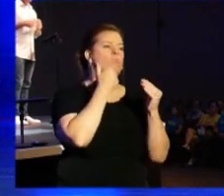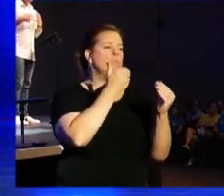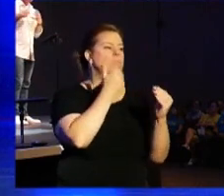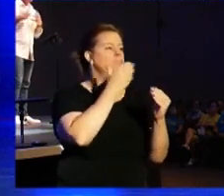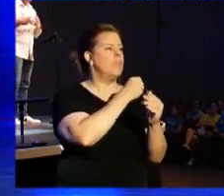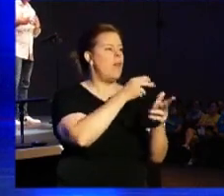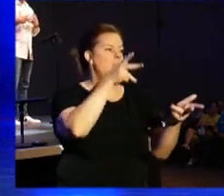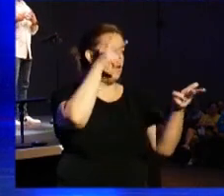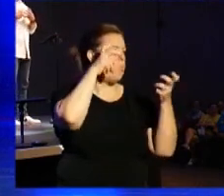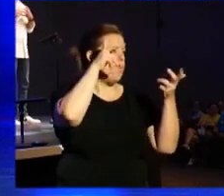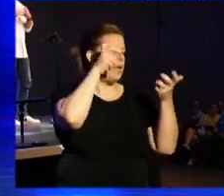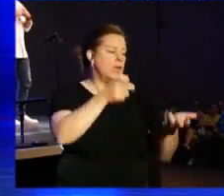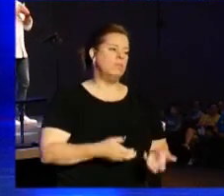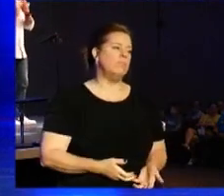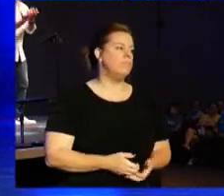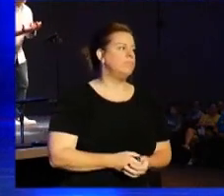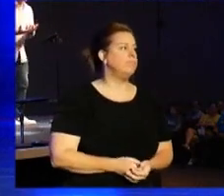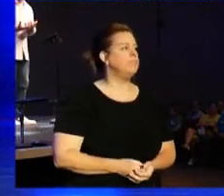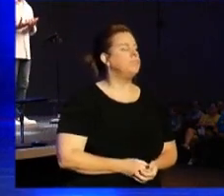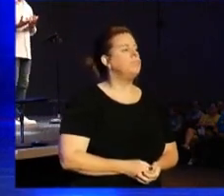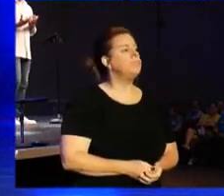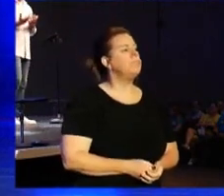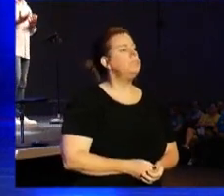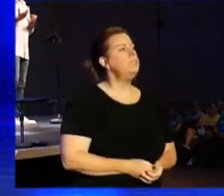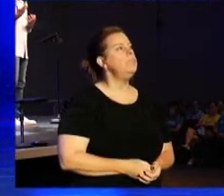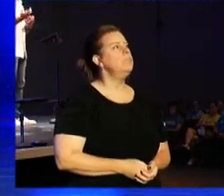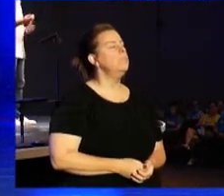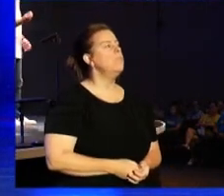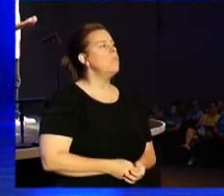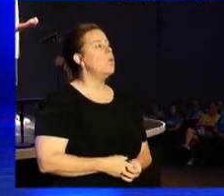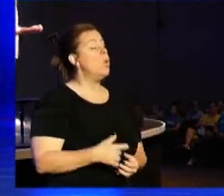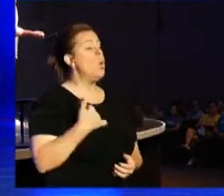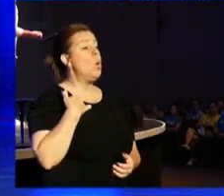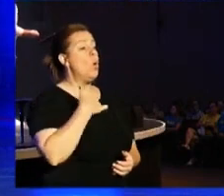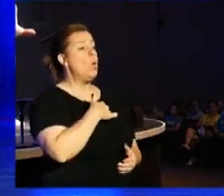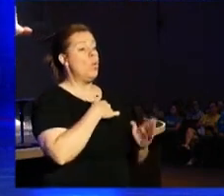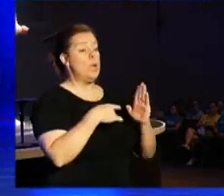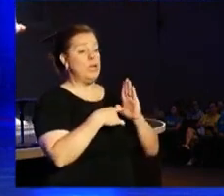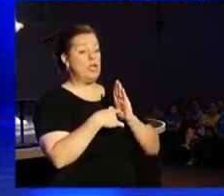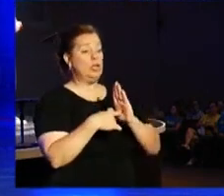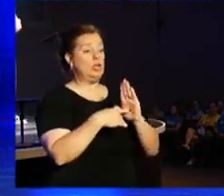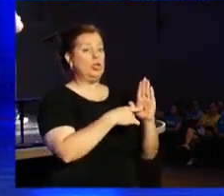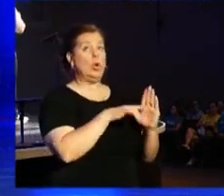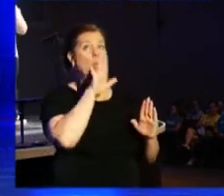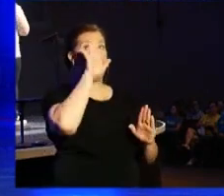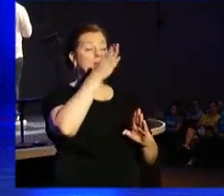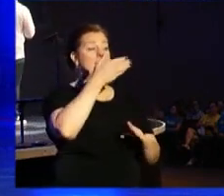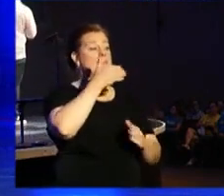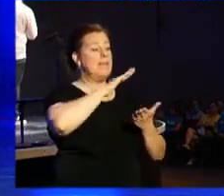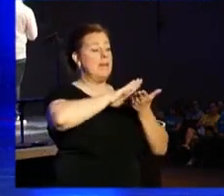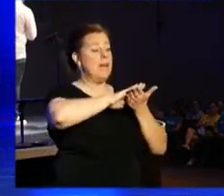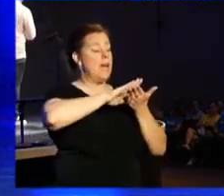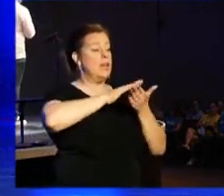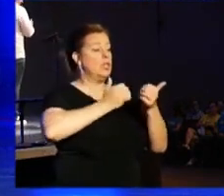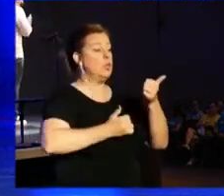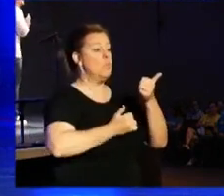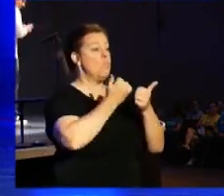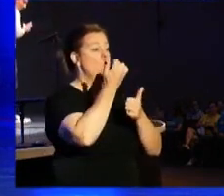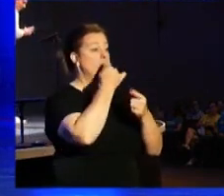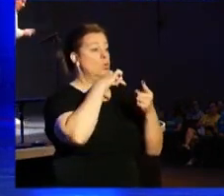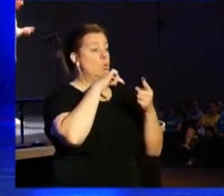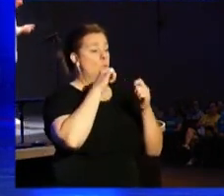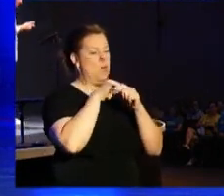We are most displaying the kindness of the Lord when our target audience is